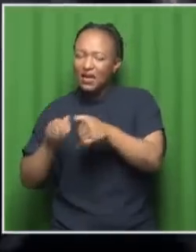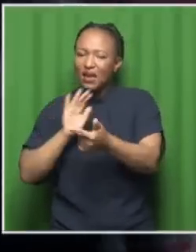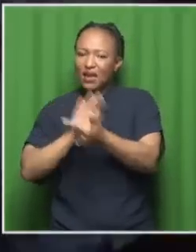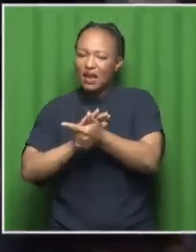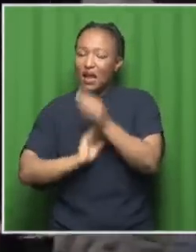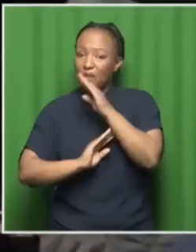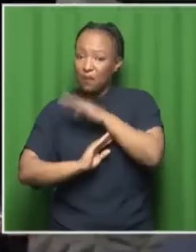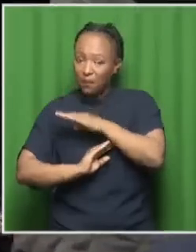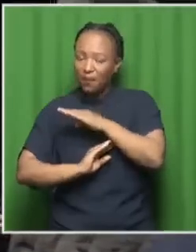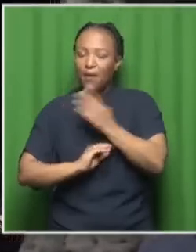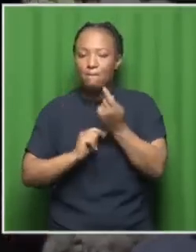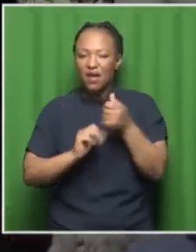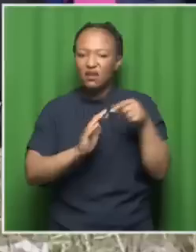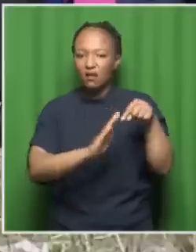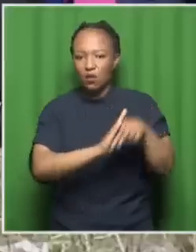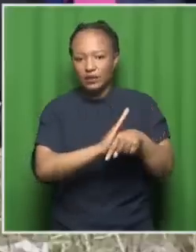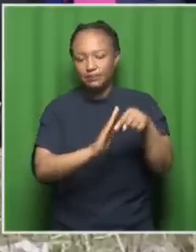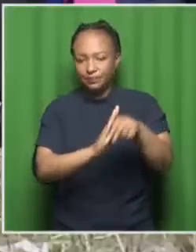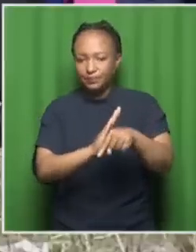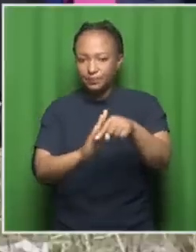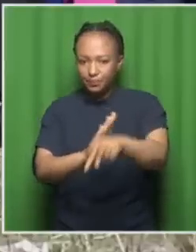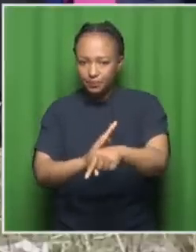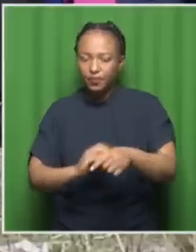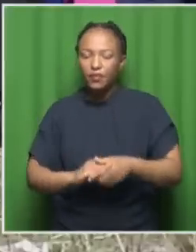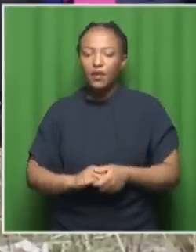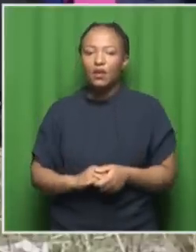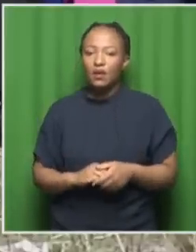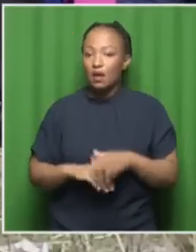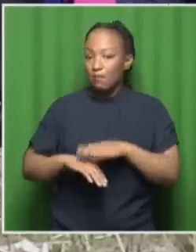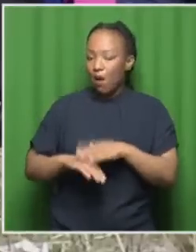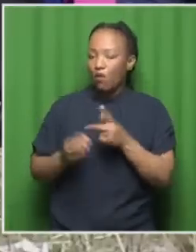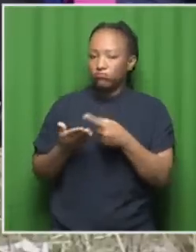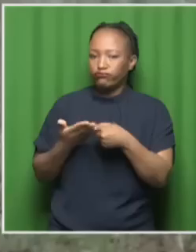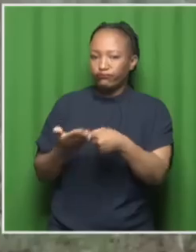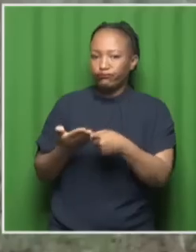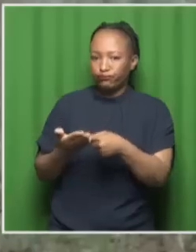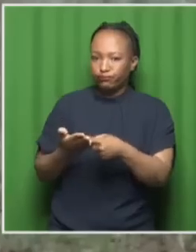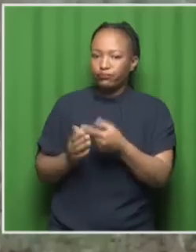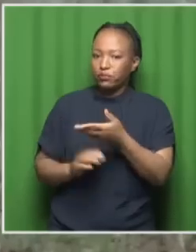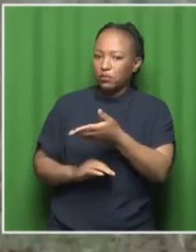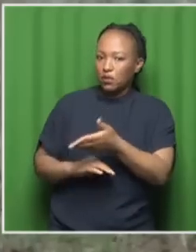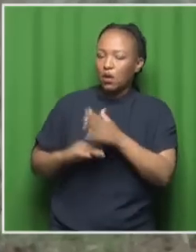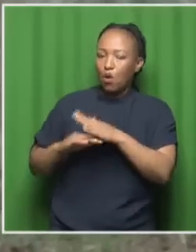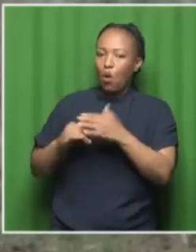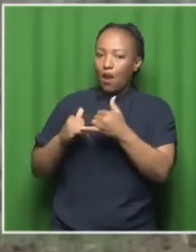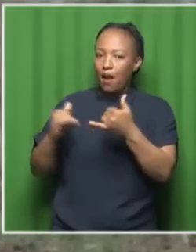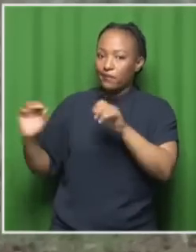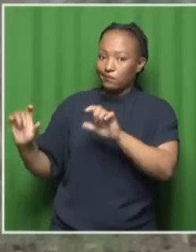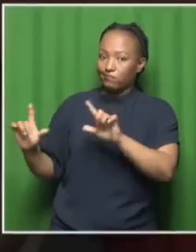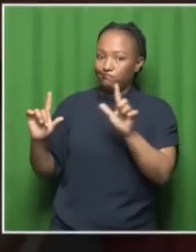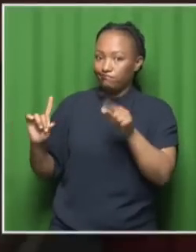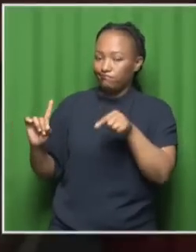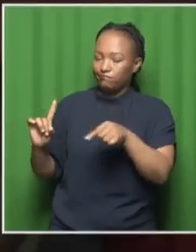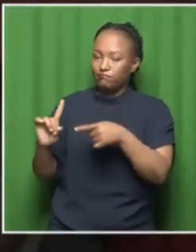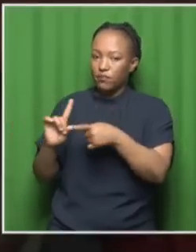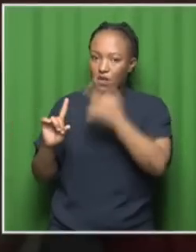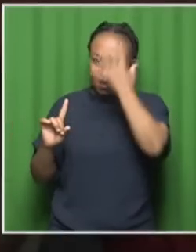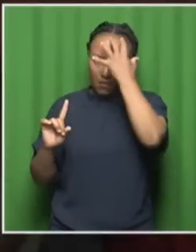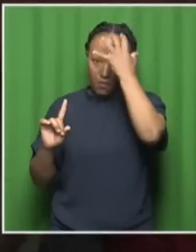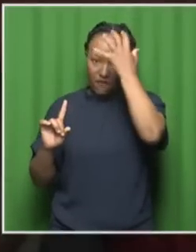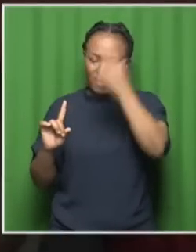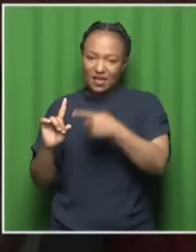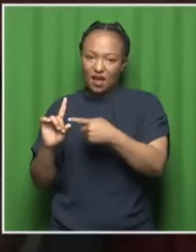alone. So to help us discuss this matter and take it further, we're joined virtually by Professor of Environmental